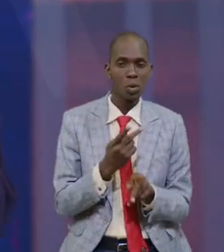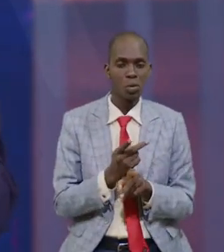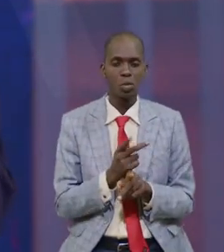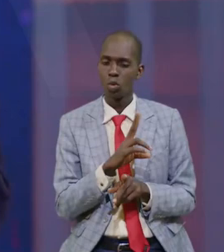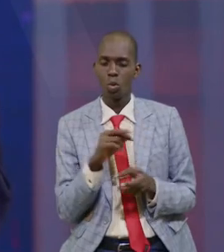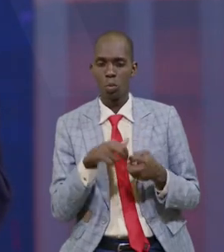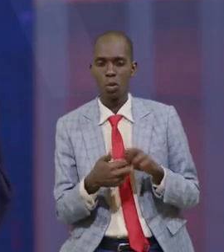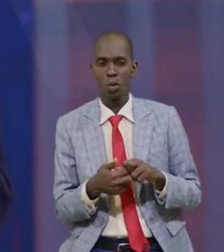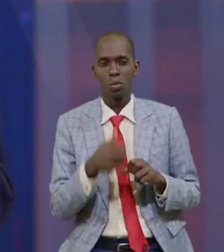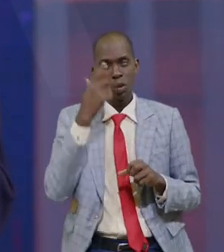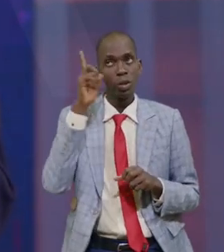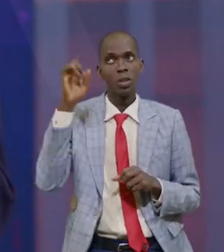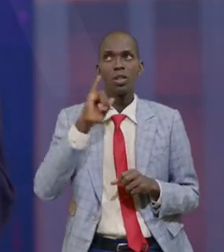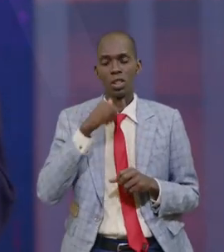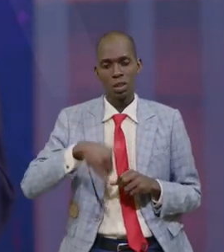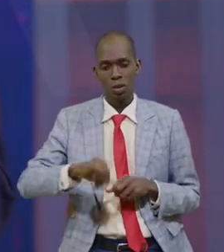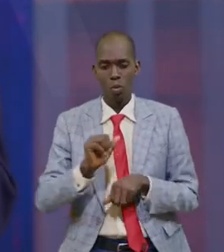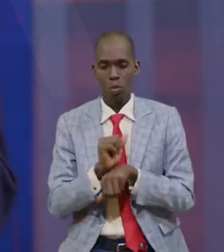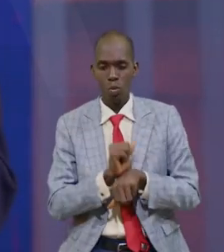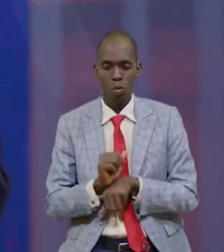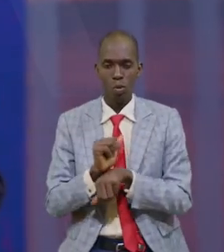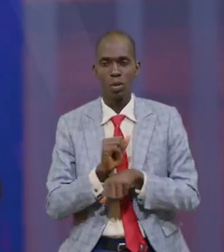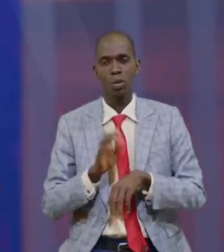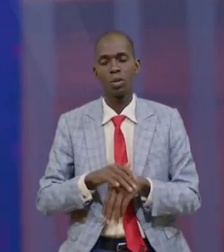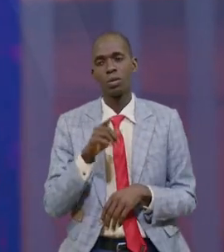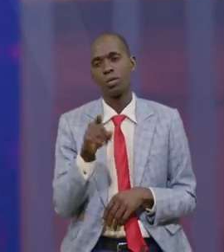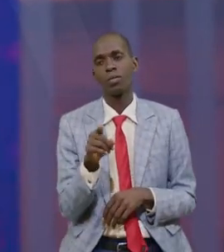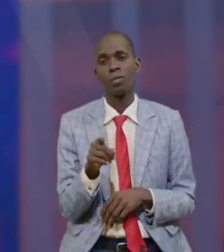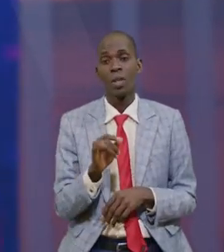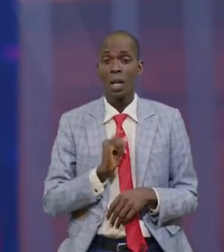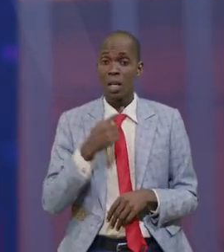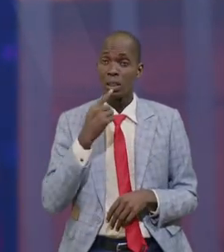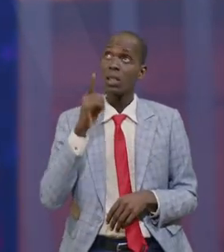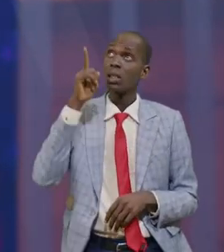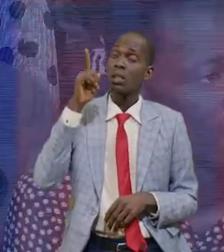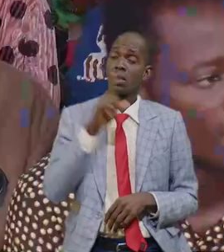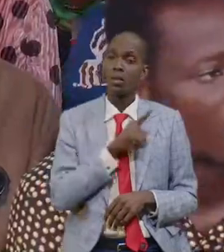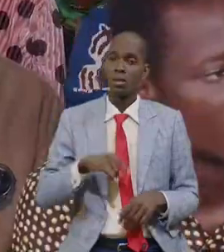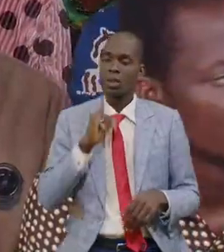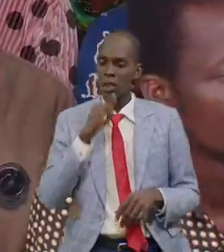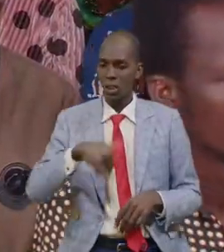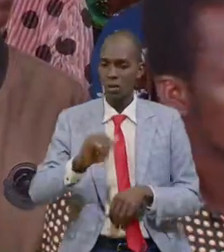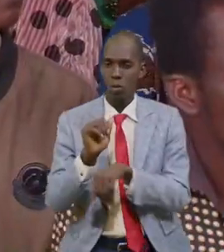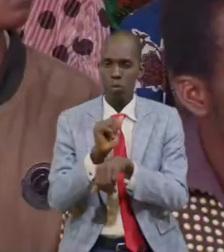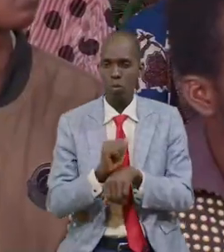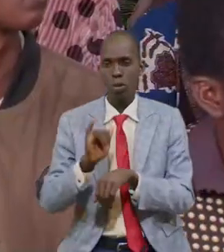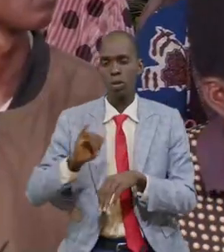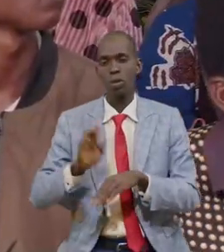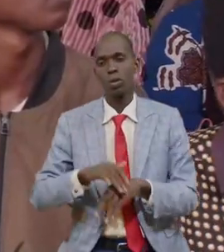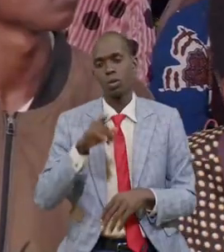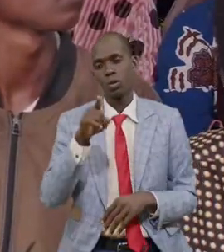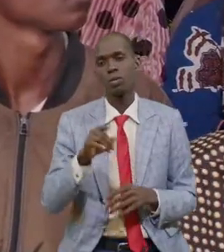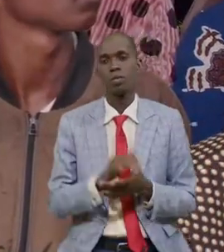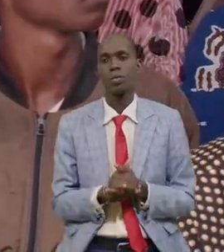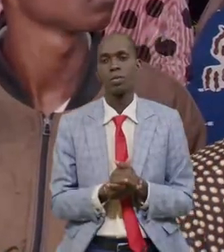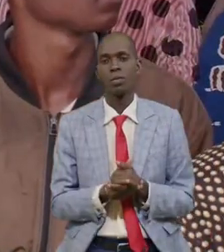he's still working on you. I said the Lord is still working on you. Yeah. Somebody